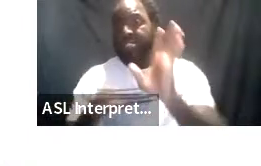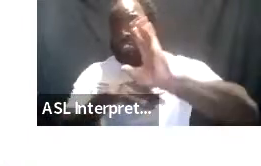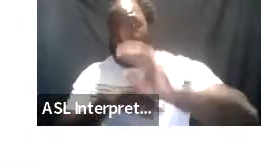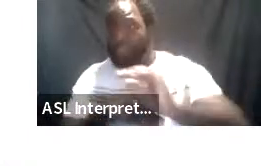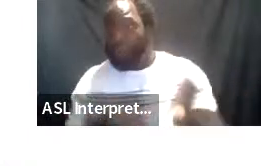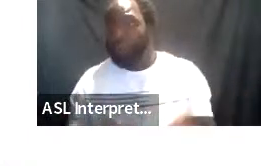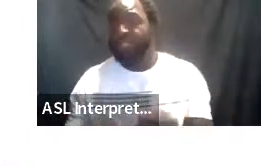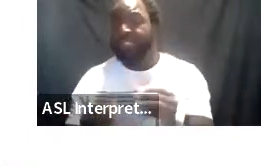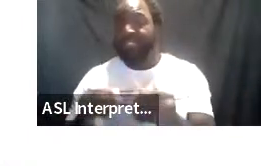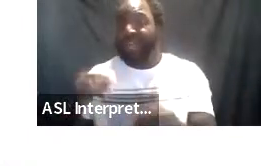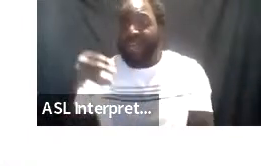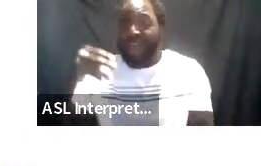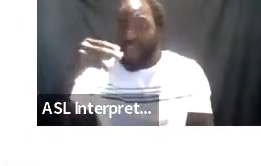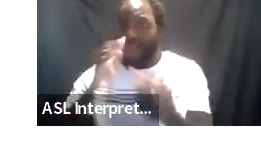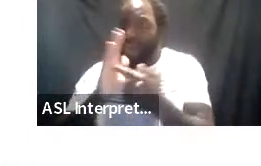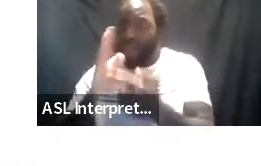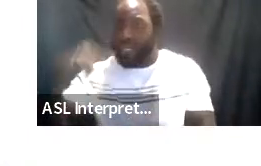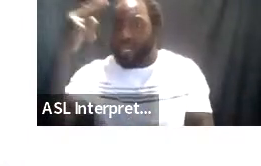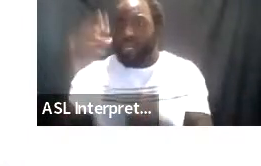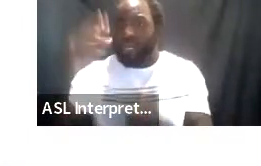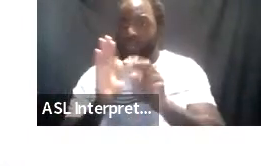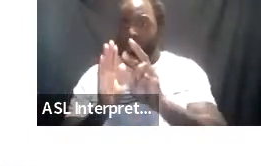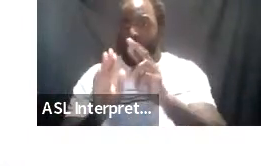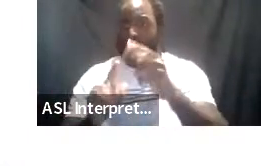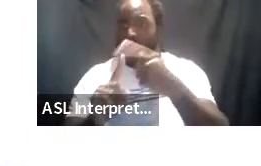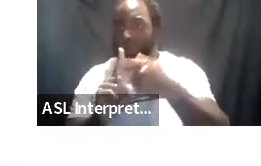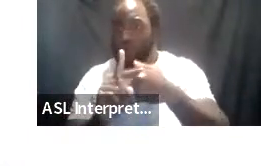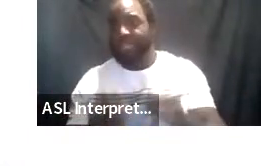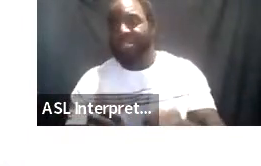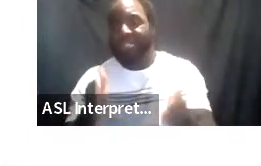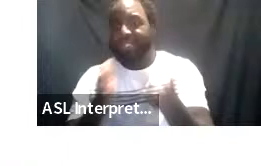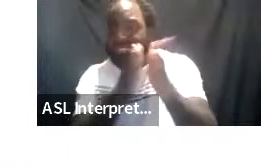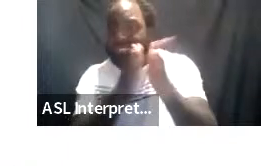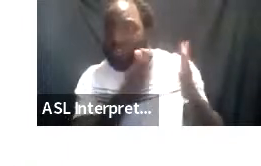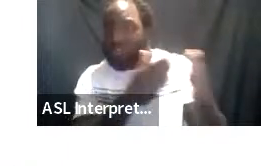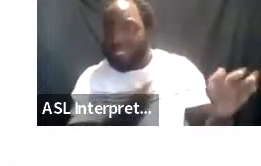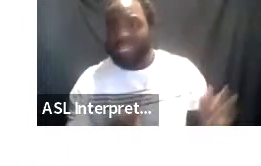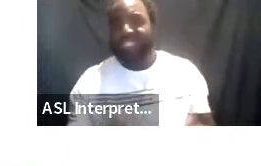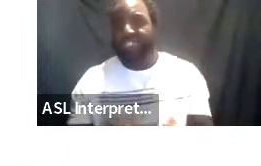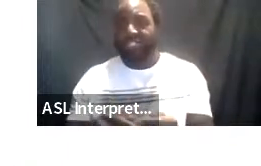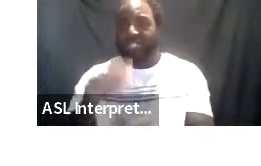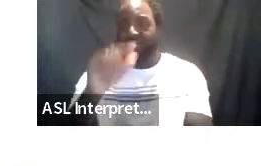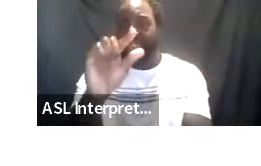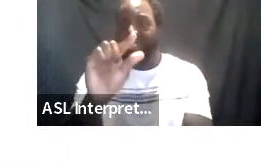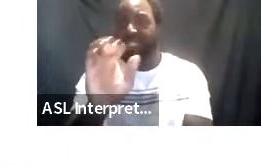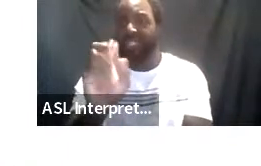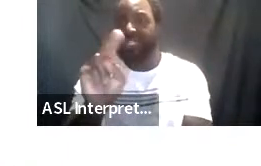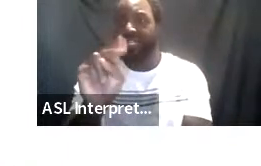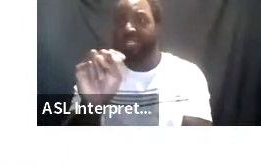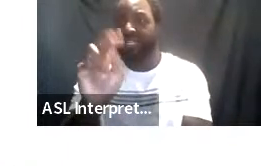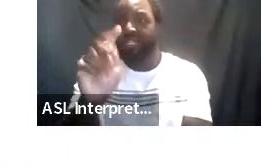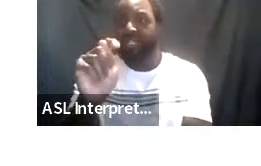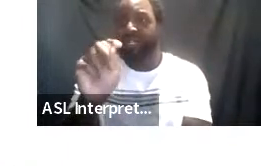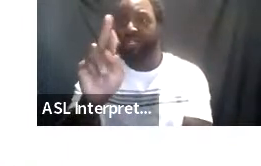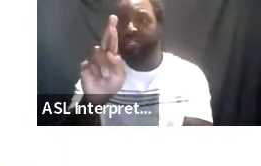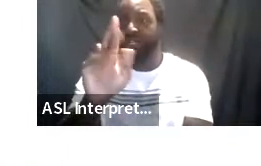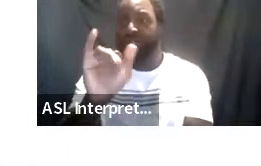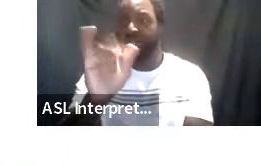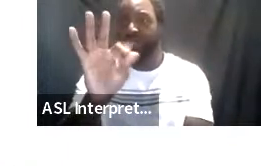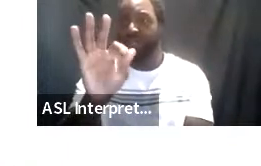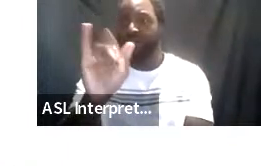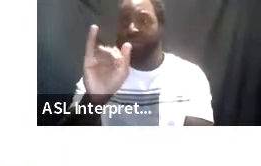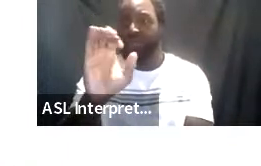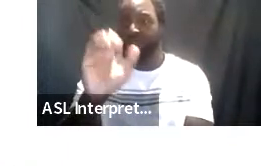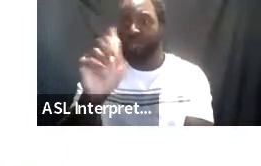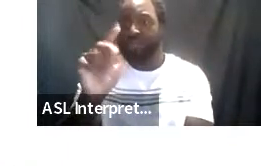rents, displacement pressure, segregation, gentrification, tenant harassment, and